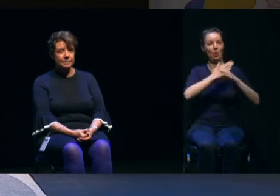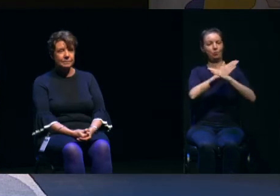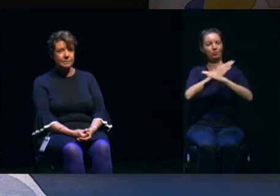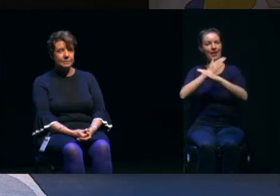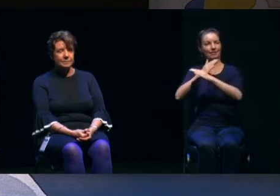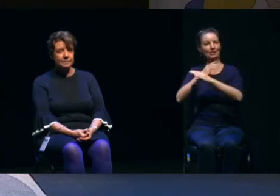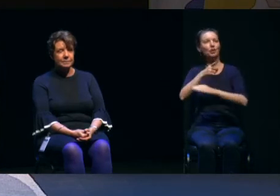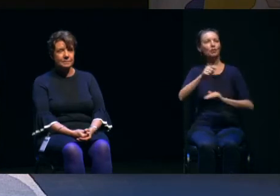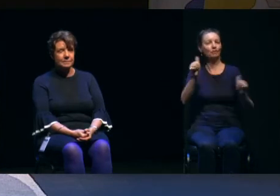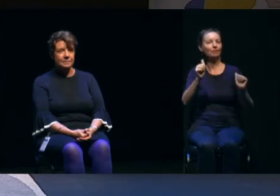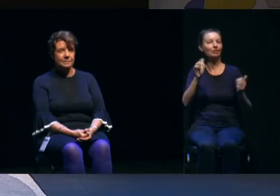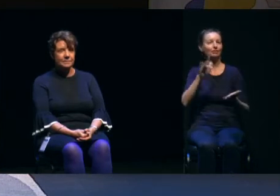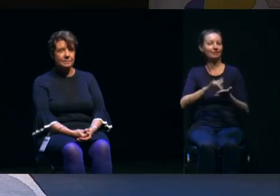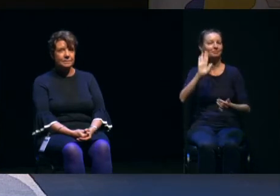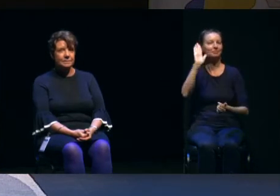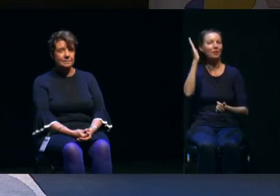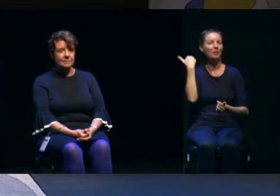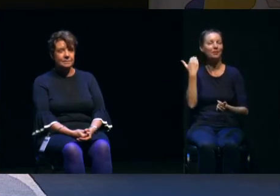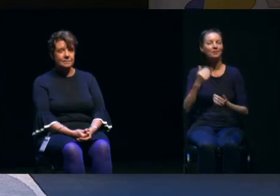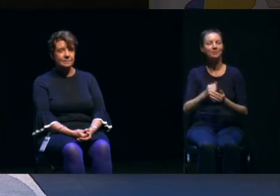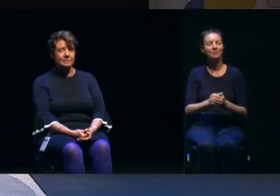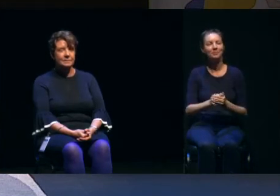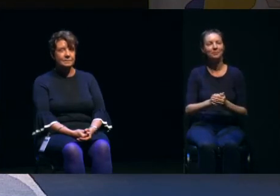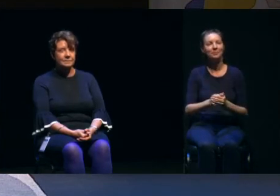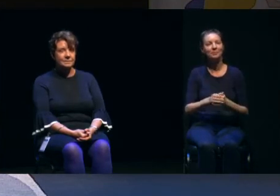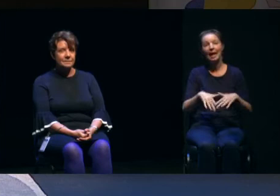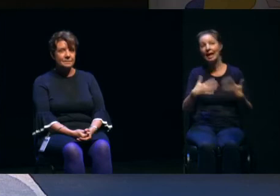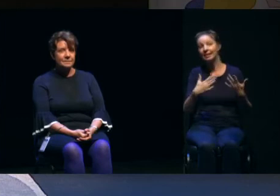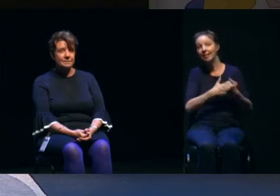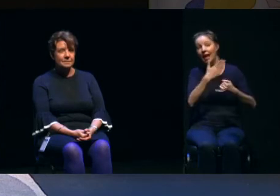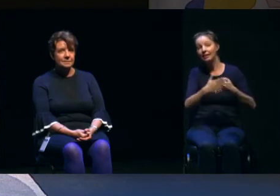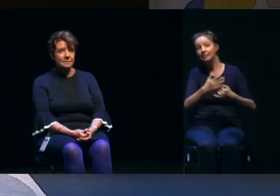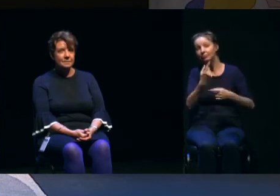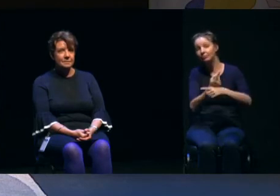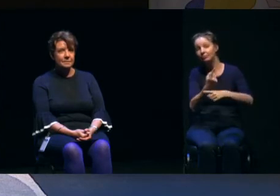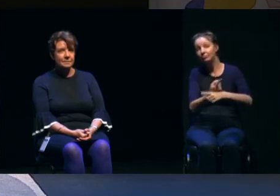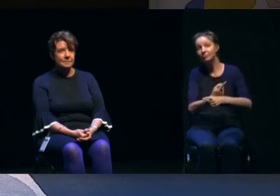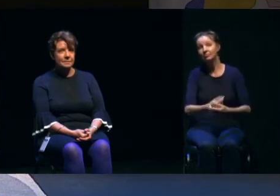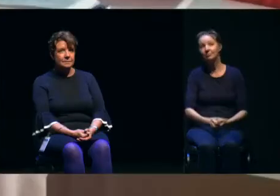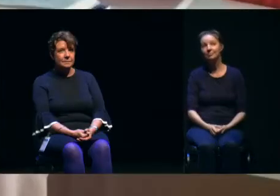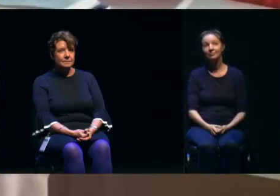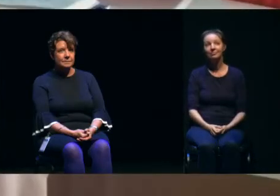you've appeared yourself before. Any parting words?